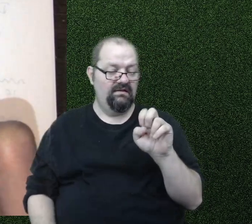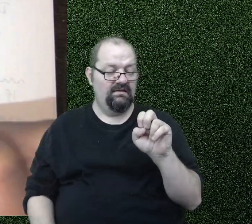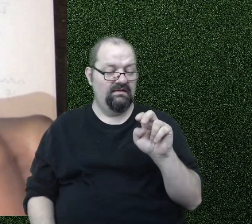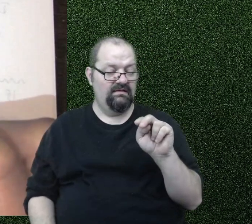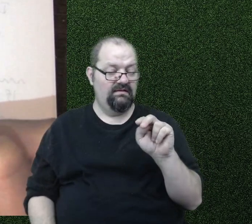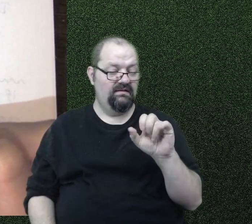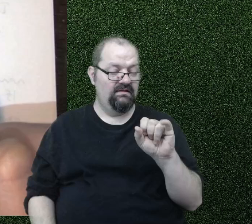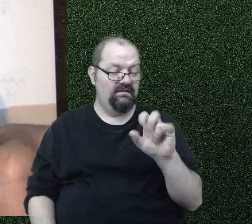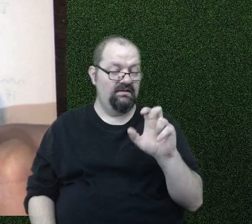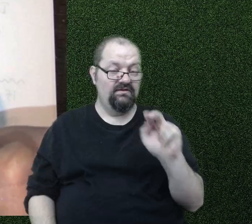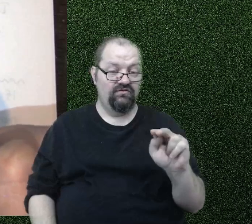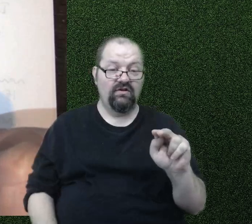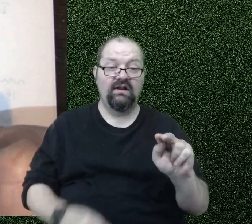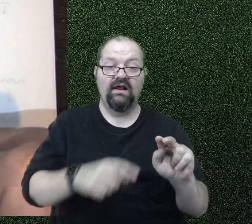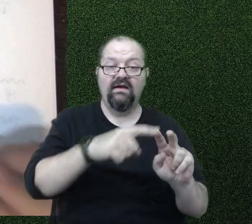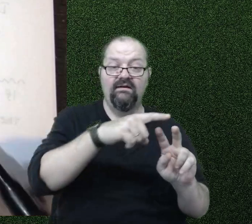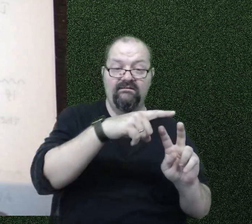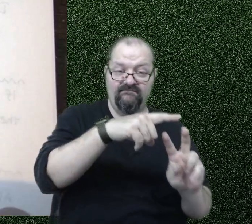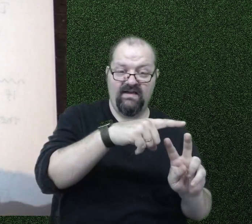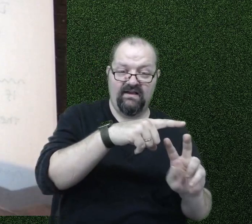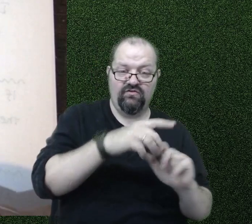tension vector.